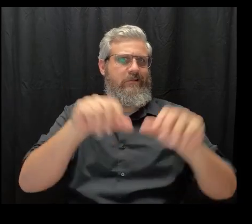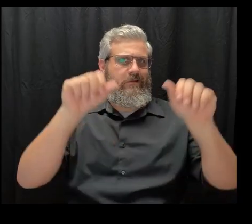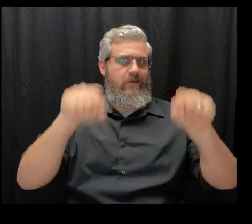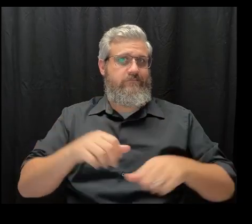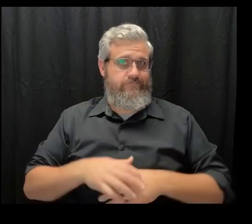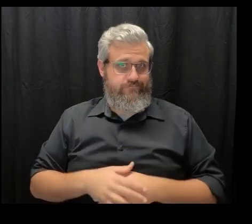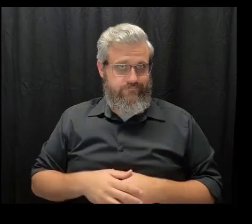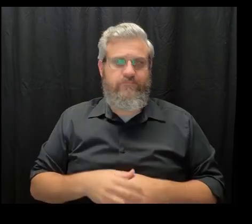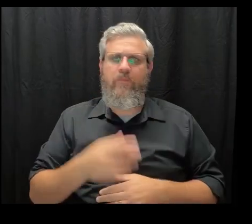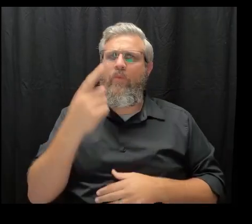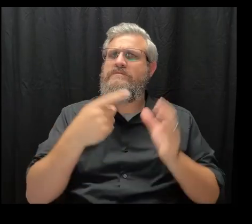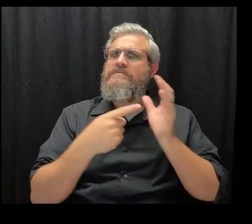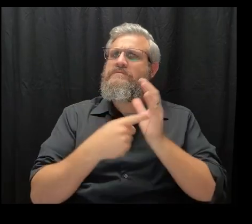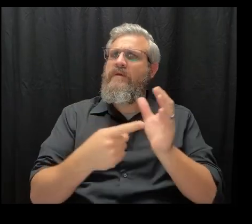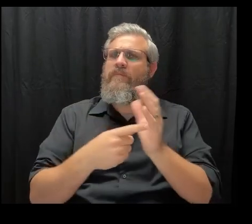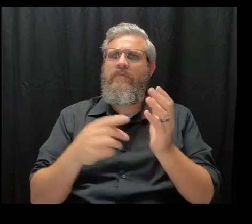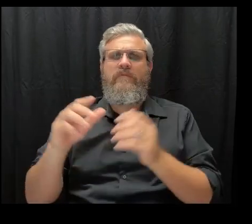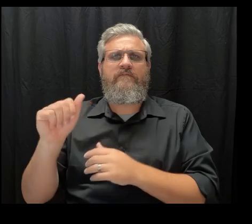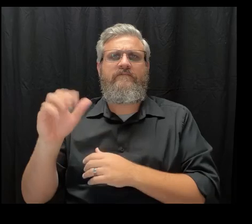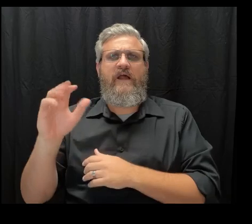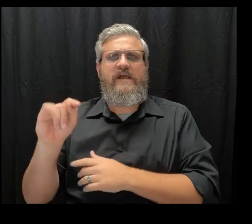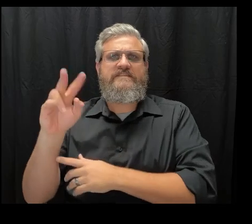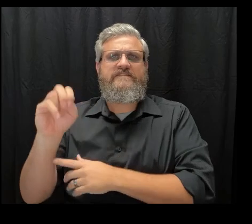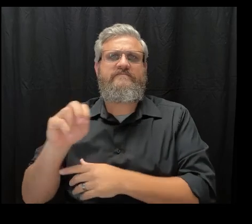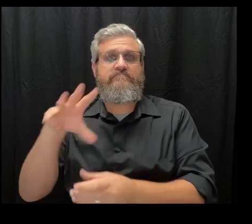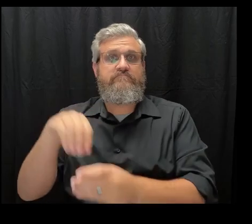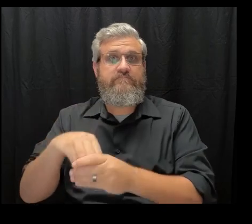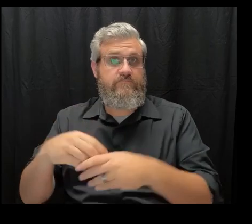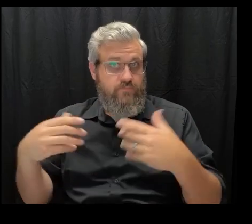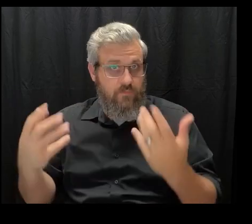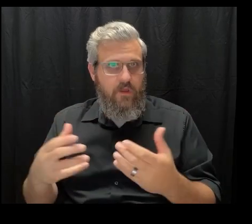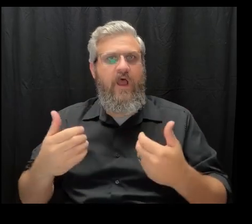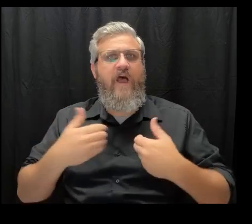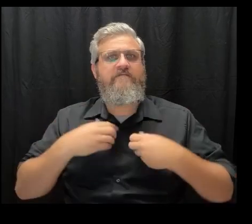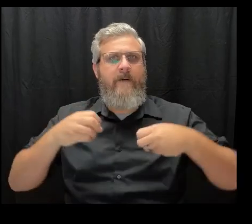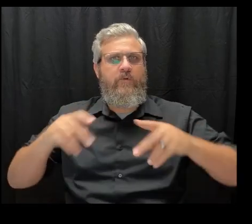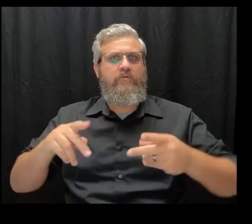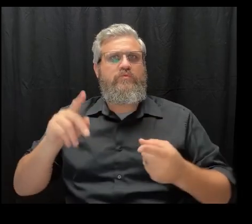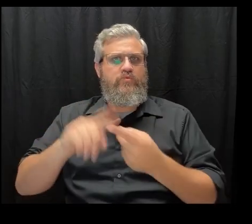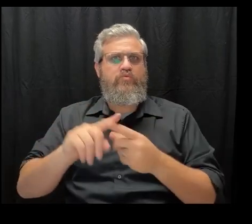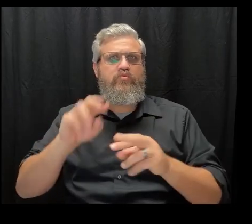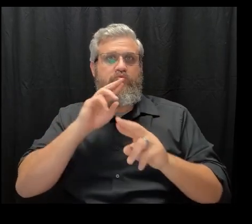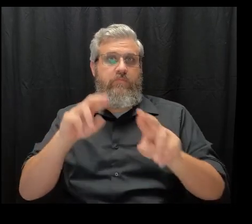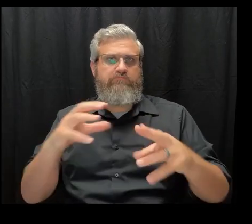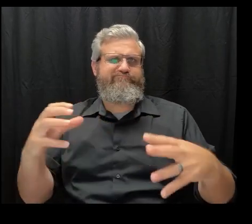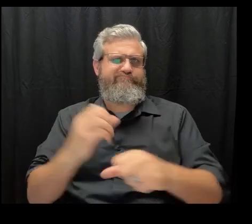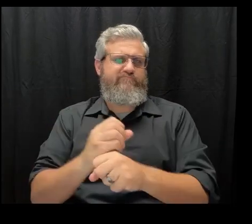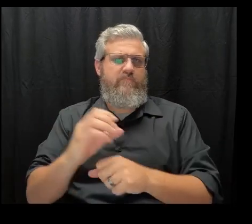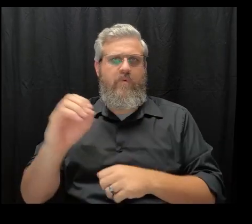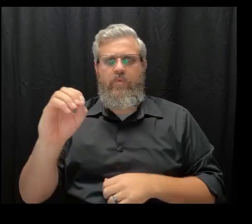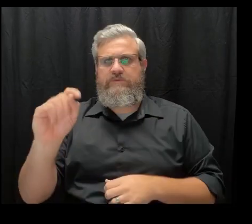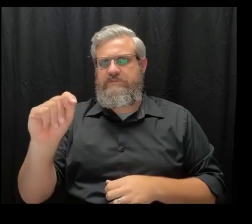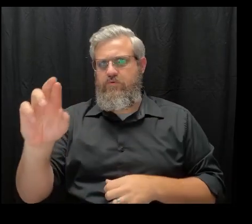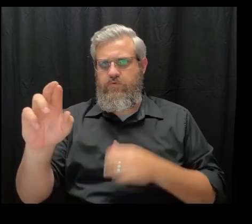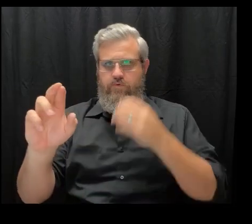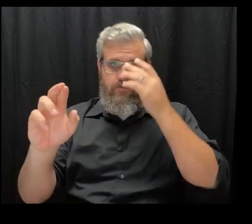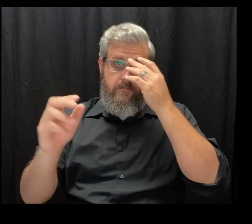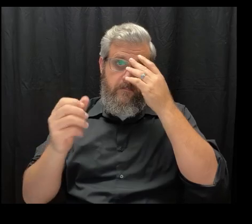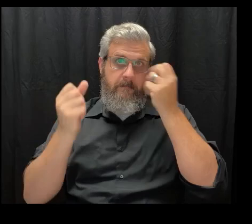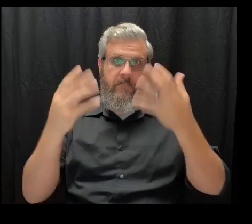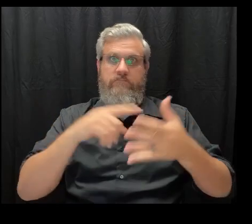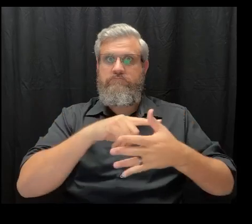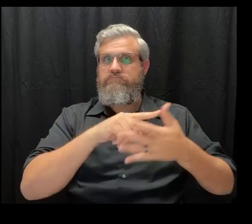An example of active participation is through opportunities to respond, or OTRs. There are many OTRs that can be helpful